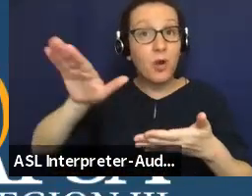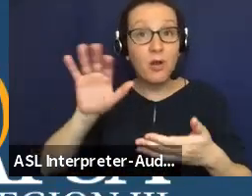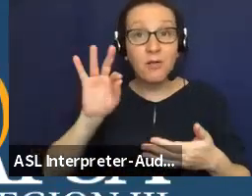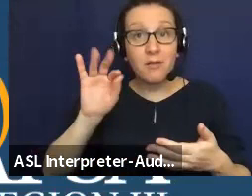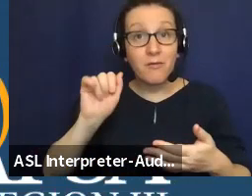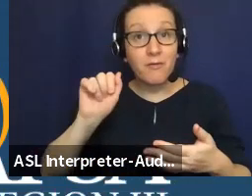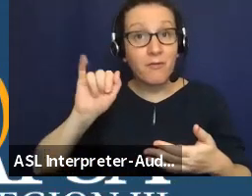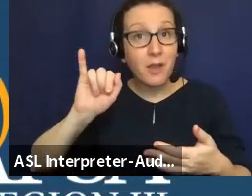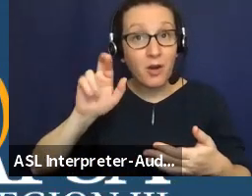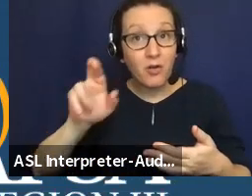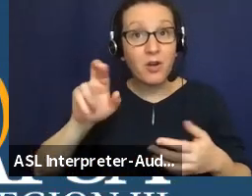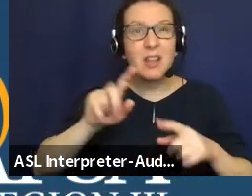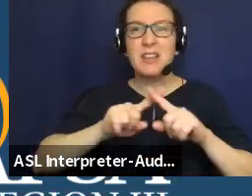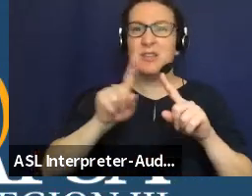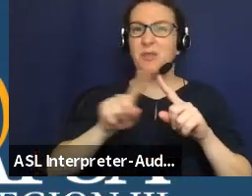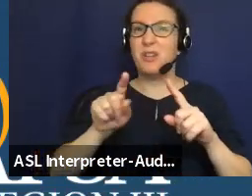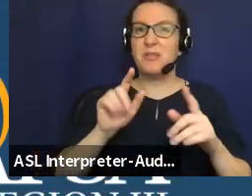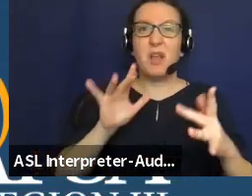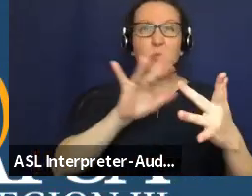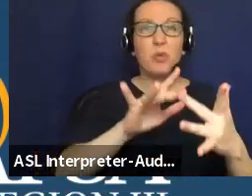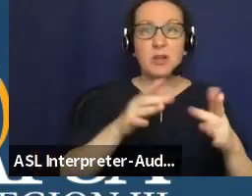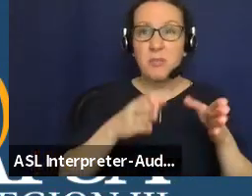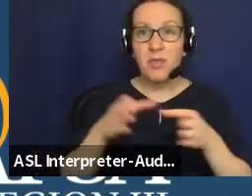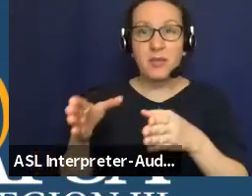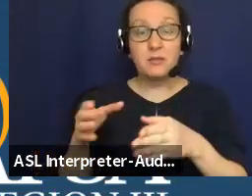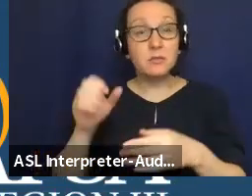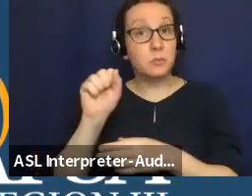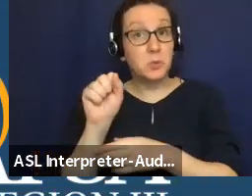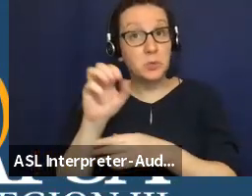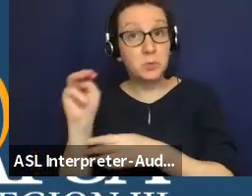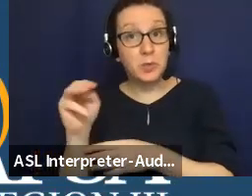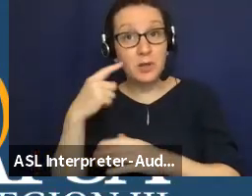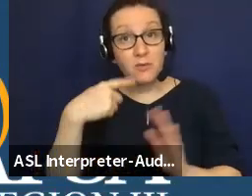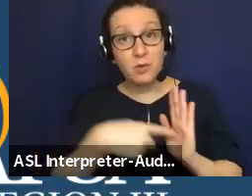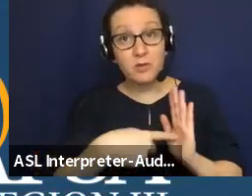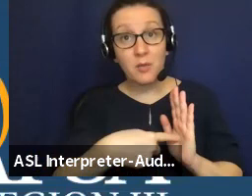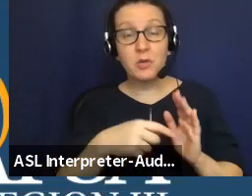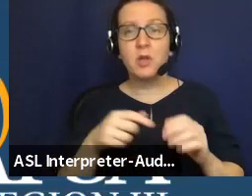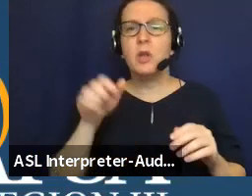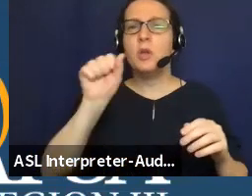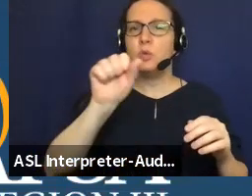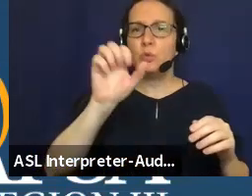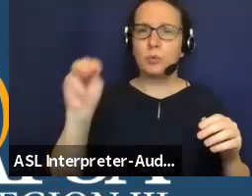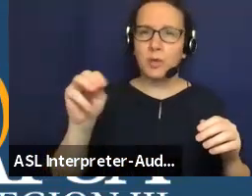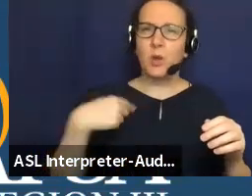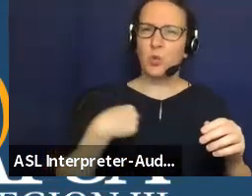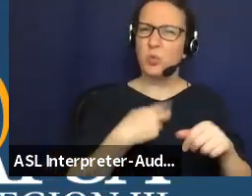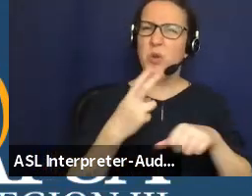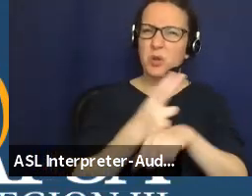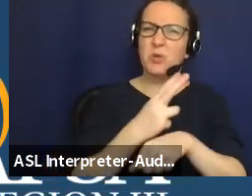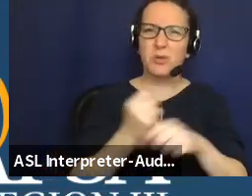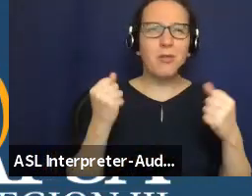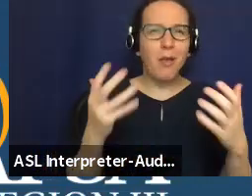outreach methods that could be social media, for instance. And through social media, we use a lot of